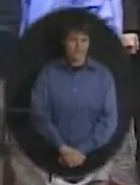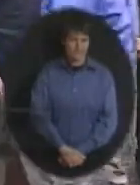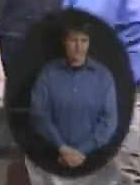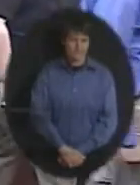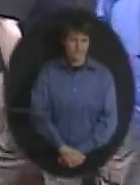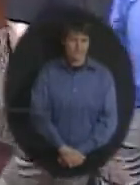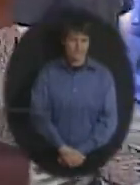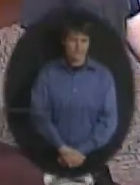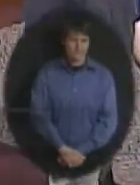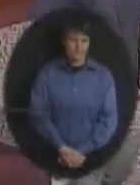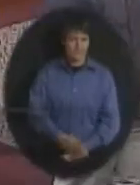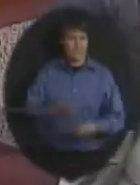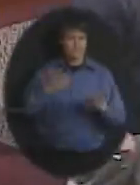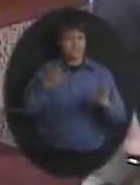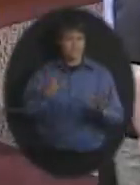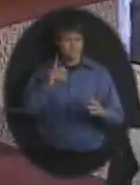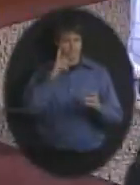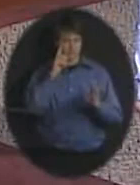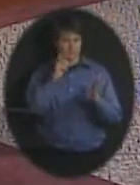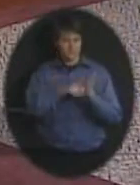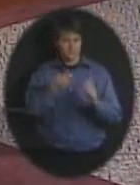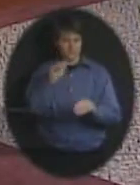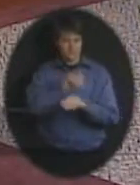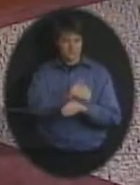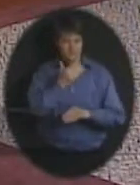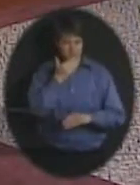And that concludes our recognitions tonight. Thank you.